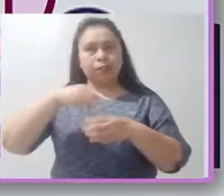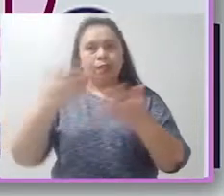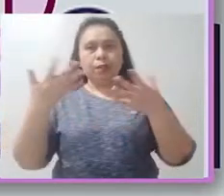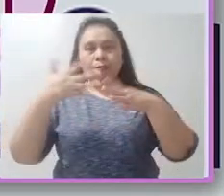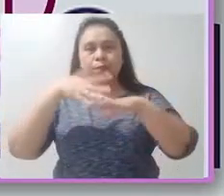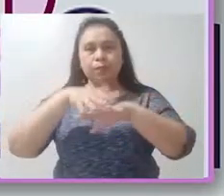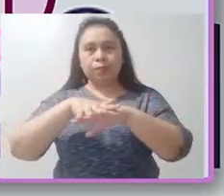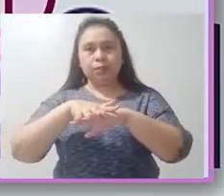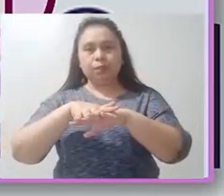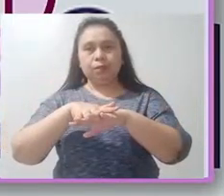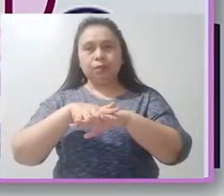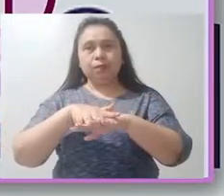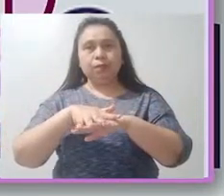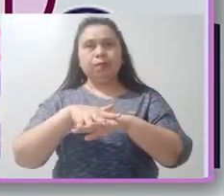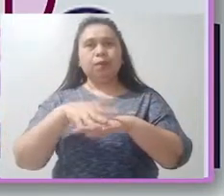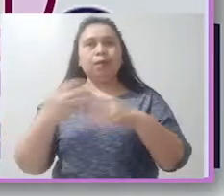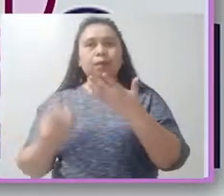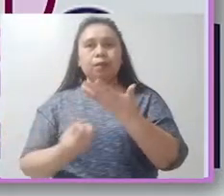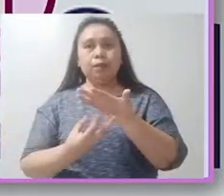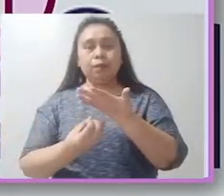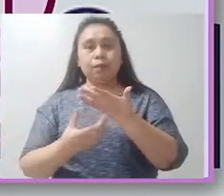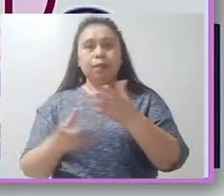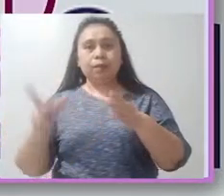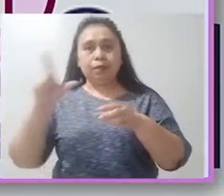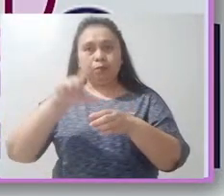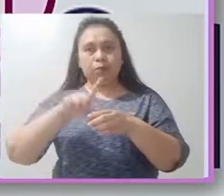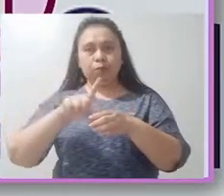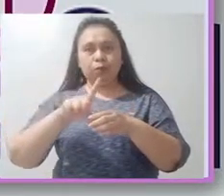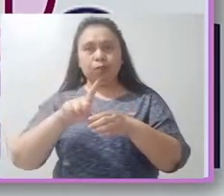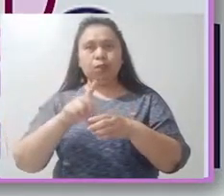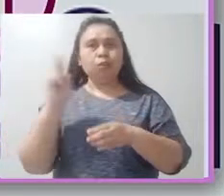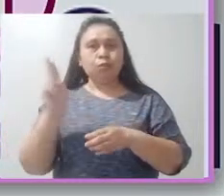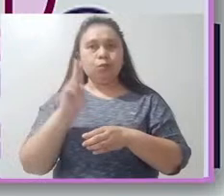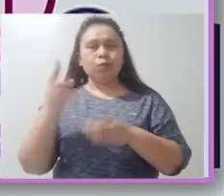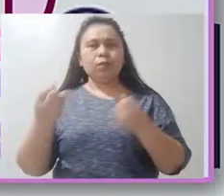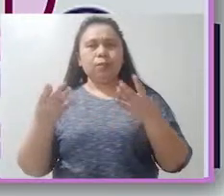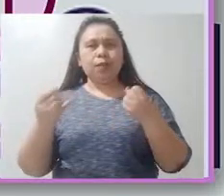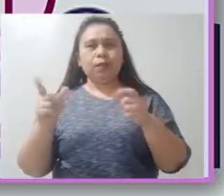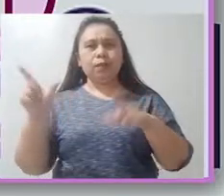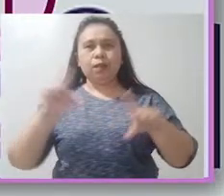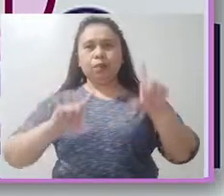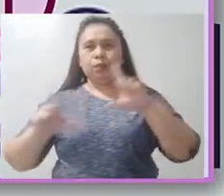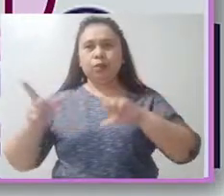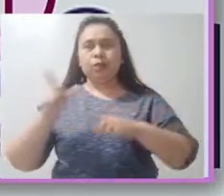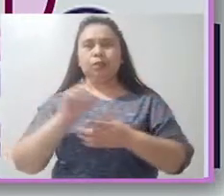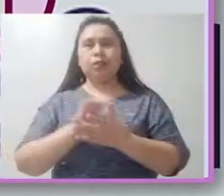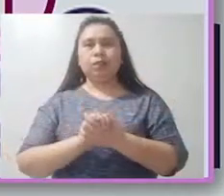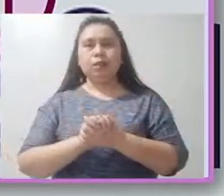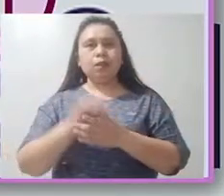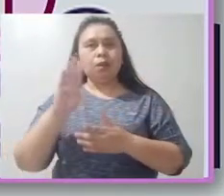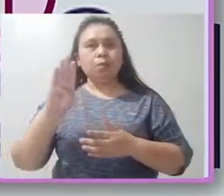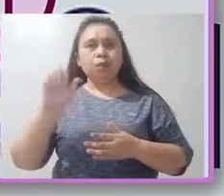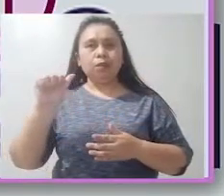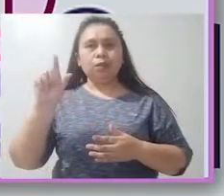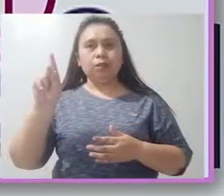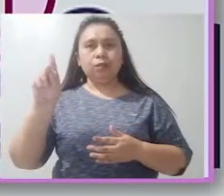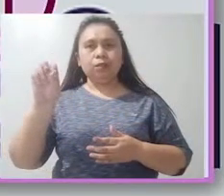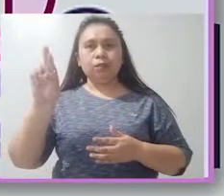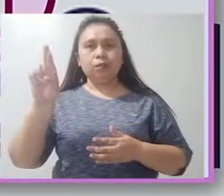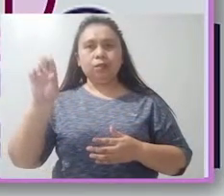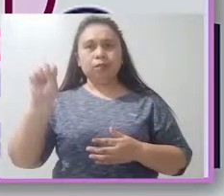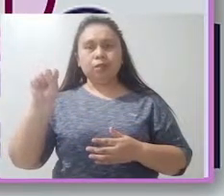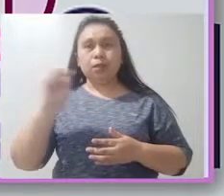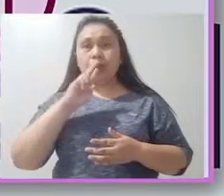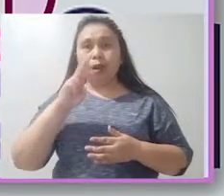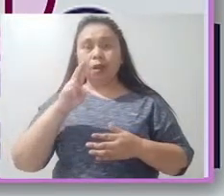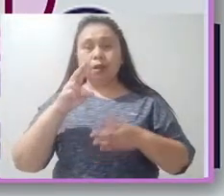mixing, and heating liquids, commonly used in many laboratories. Beakers are generally cylindrical